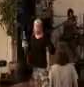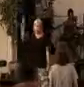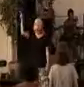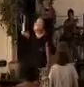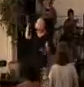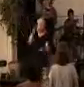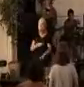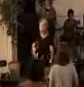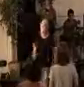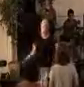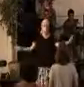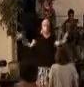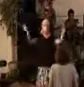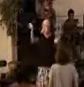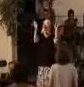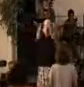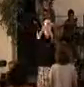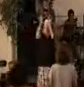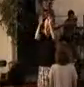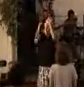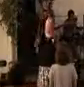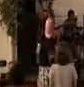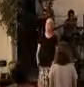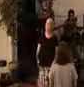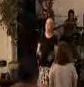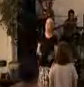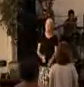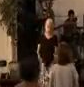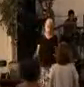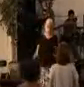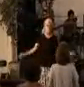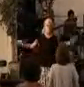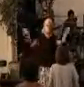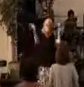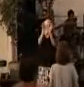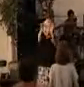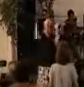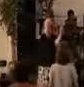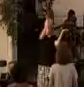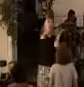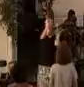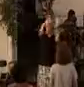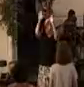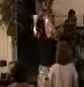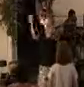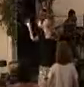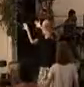You are worthy of praise.